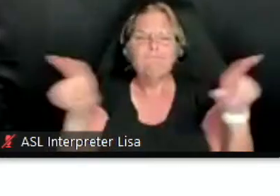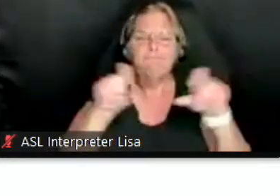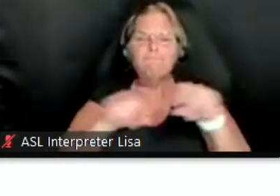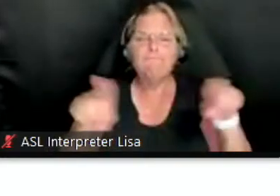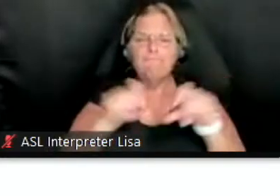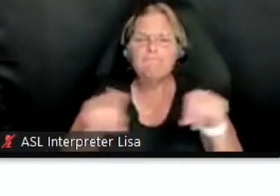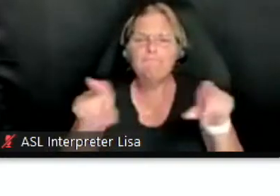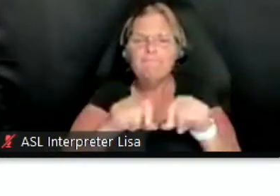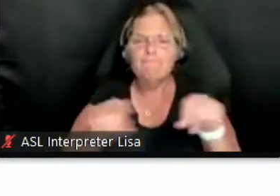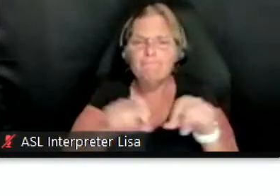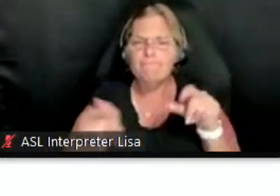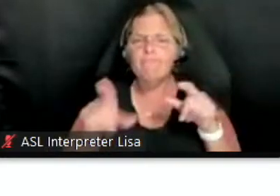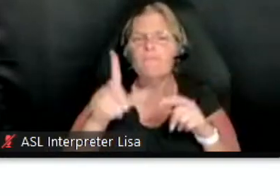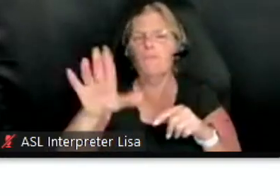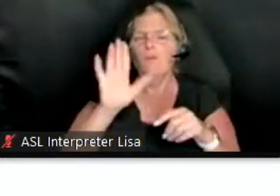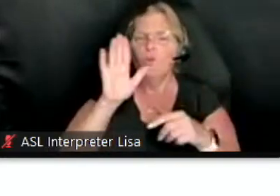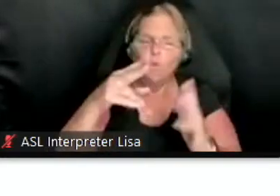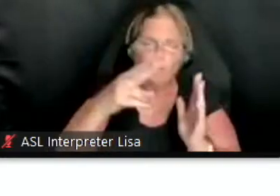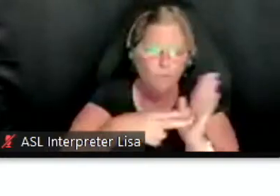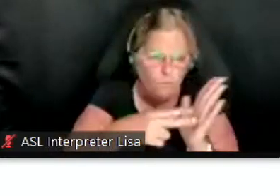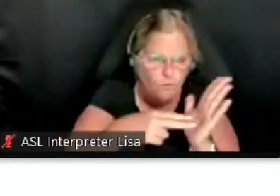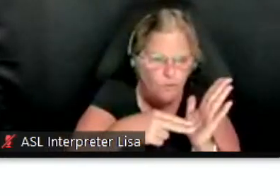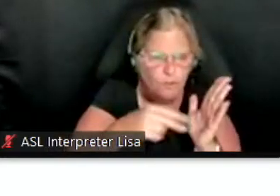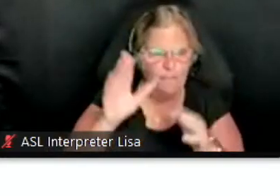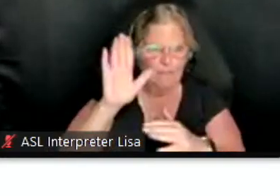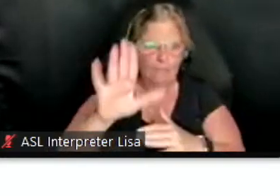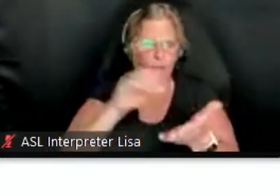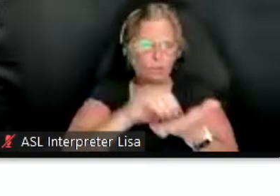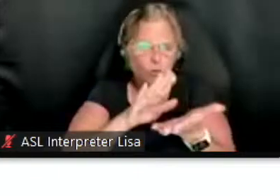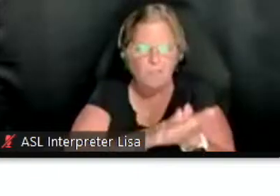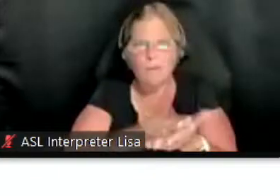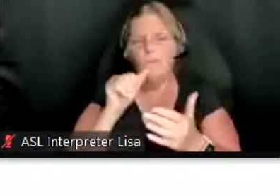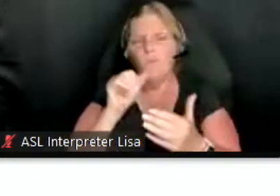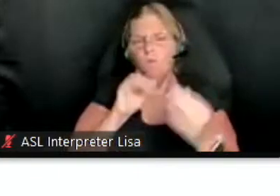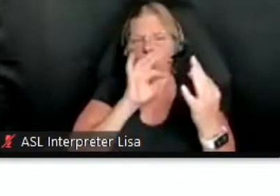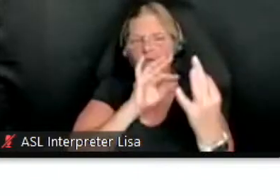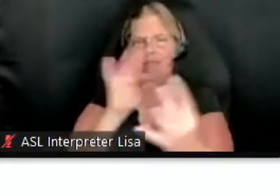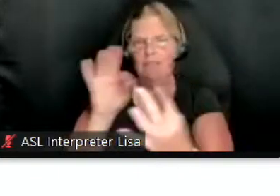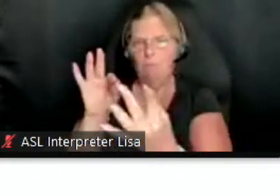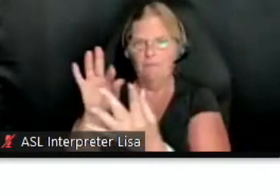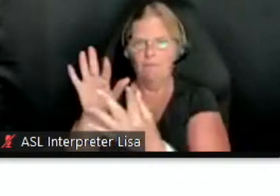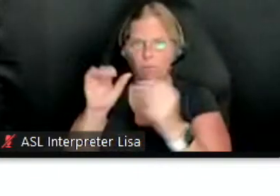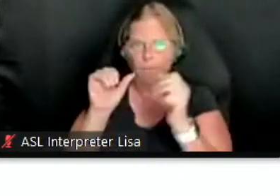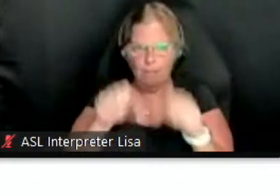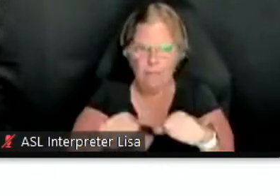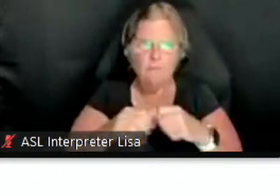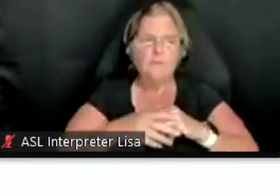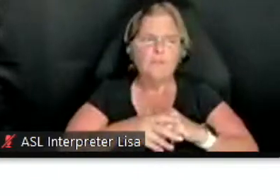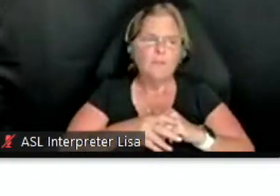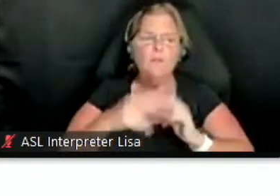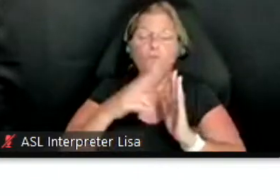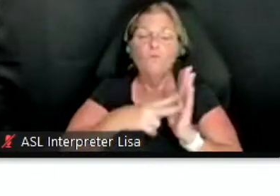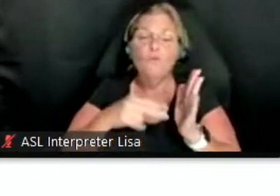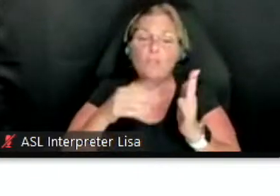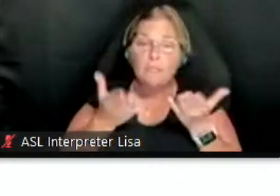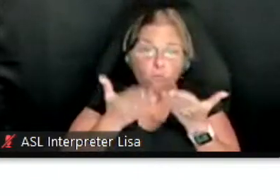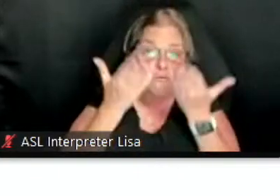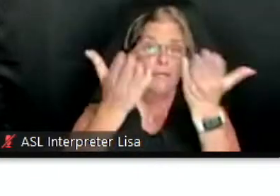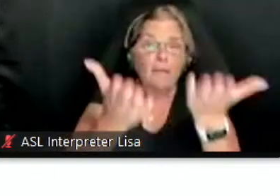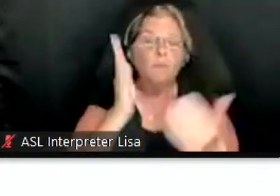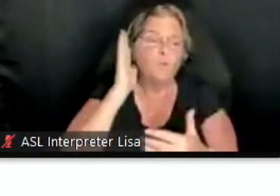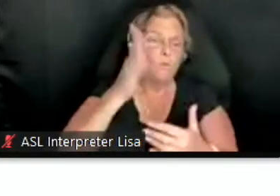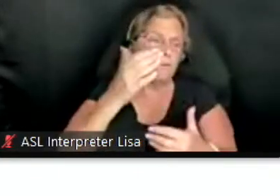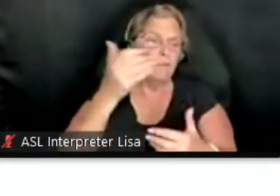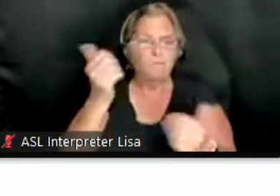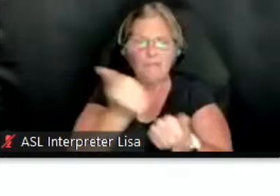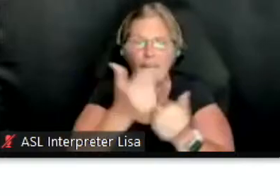provide your feedback. Also, you'll get takeaways from this meeting, reading recommendations, and any requested data or questions